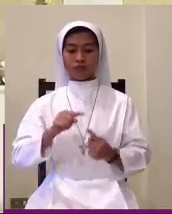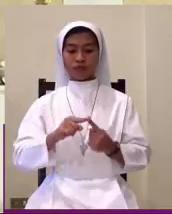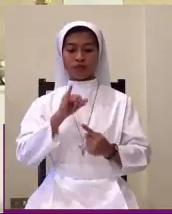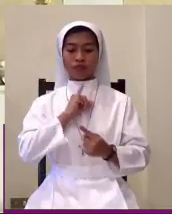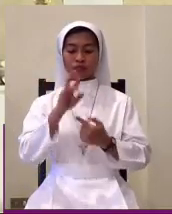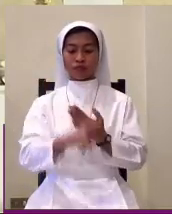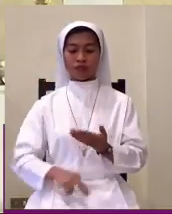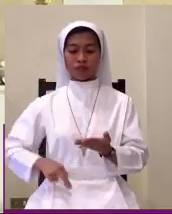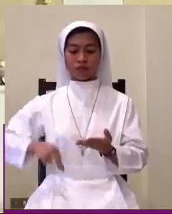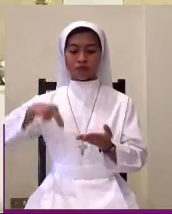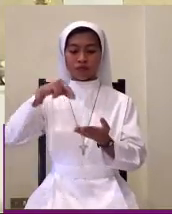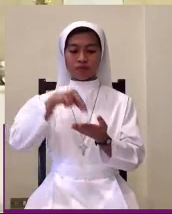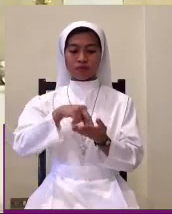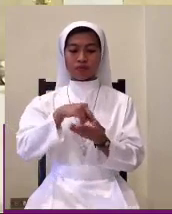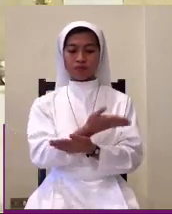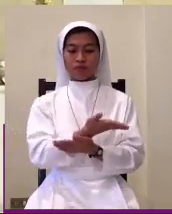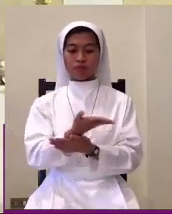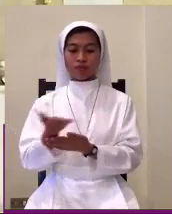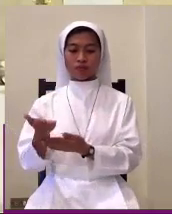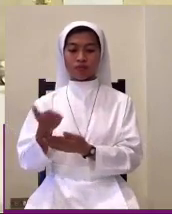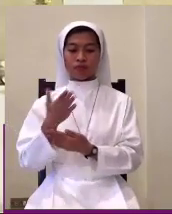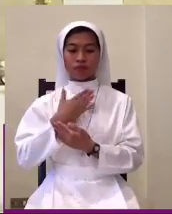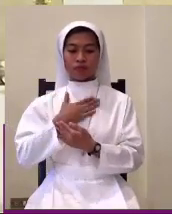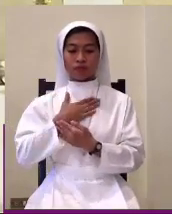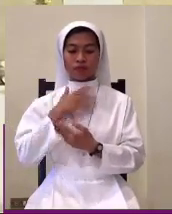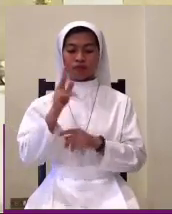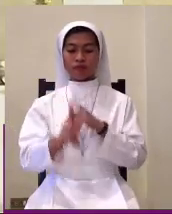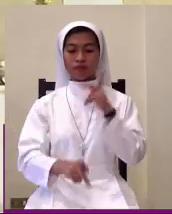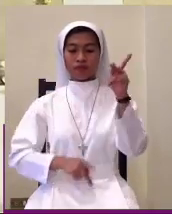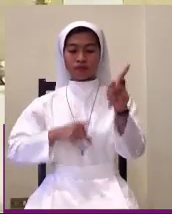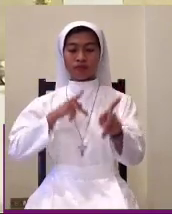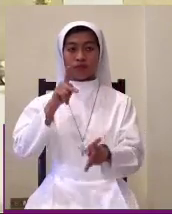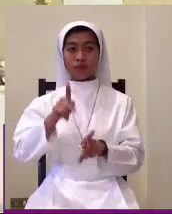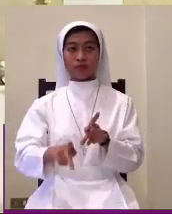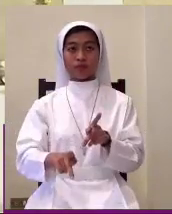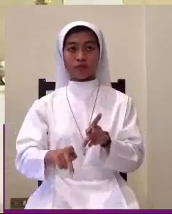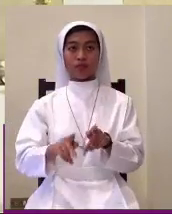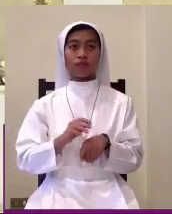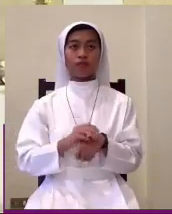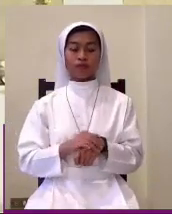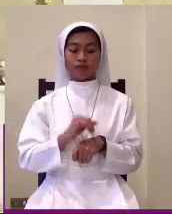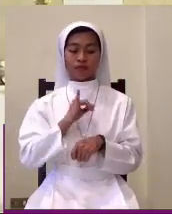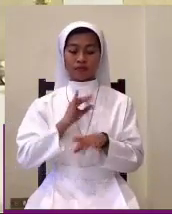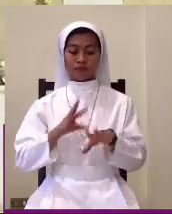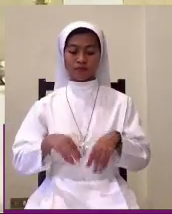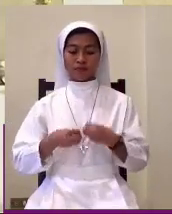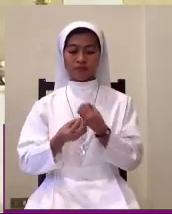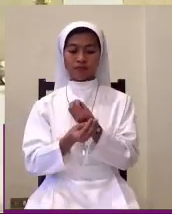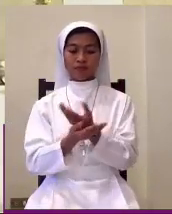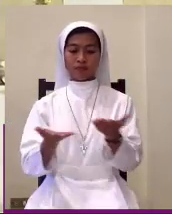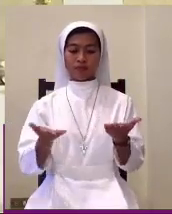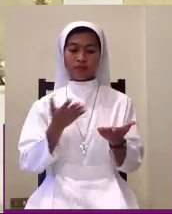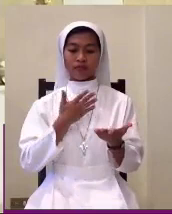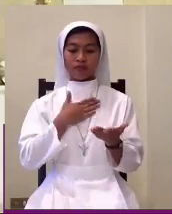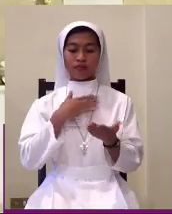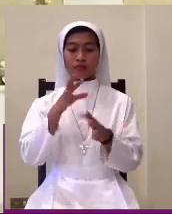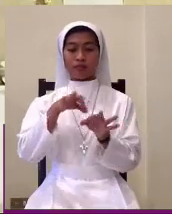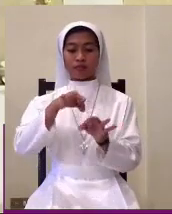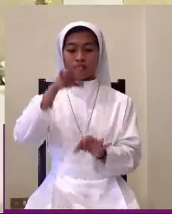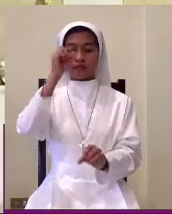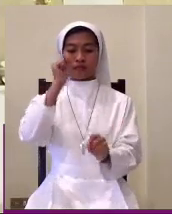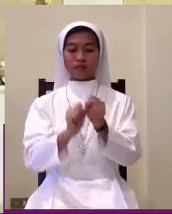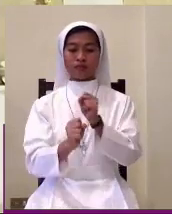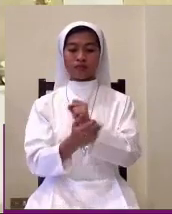you rise from them, O my people. I will put my spirit in you that you